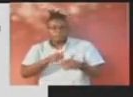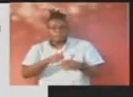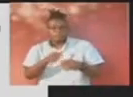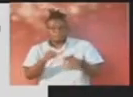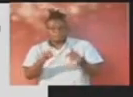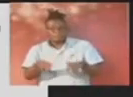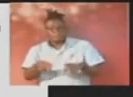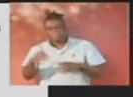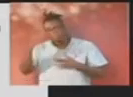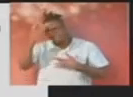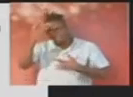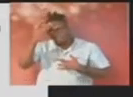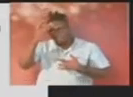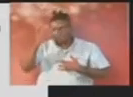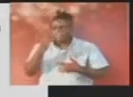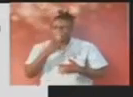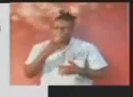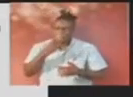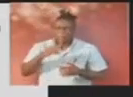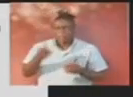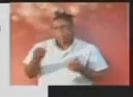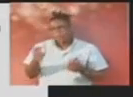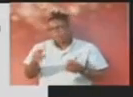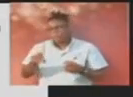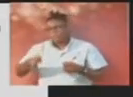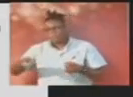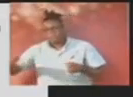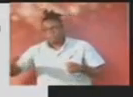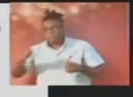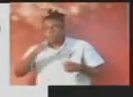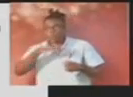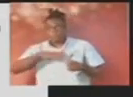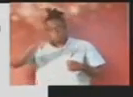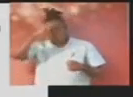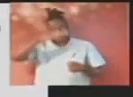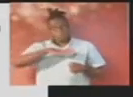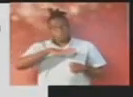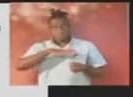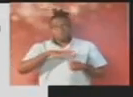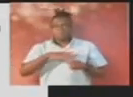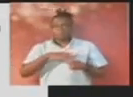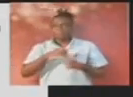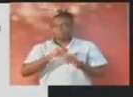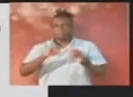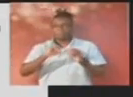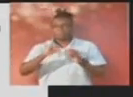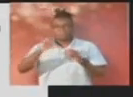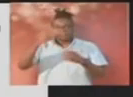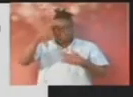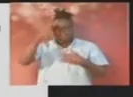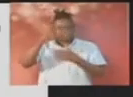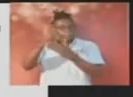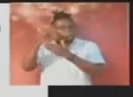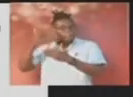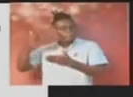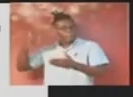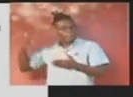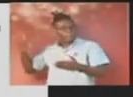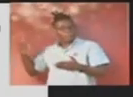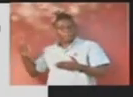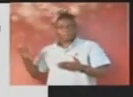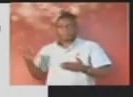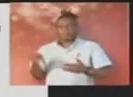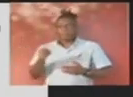comorbidities. And the distribution of the patients, the 335 patients in hospital, is as follows. 138 at